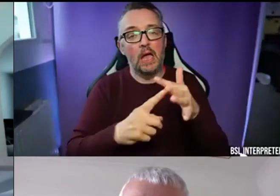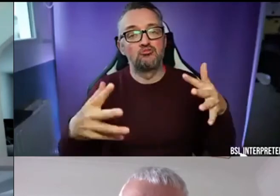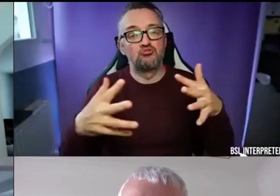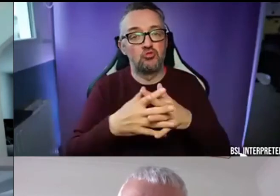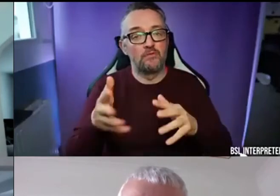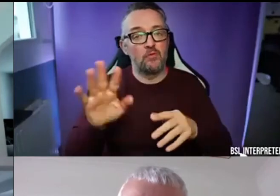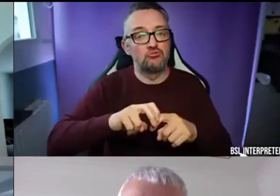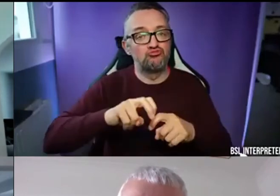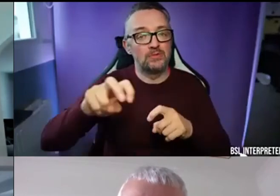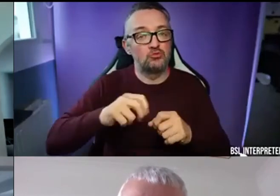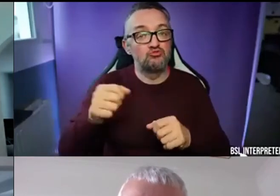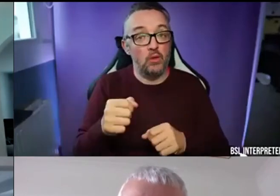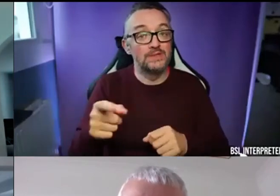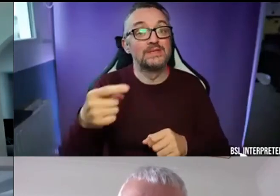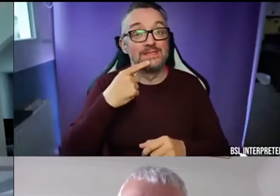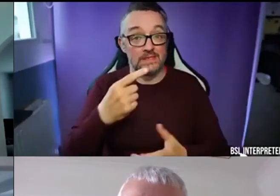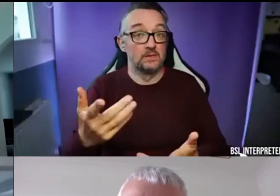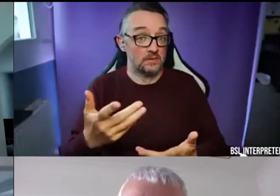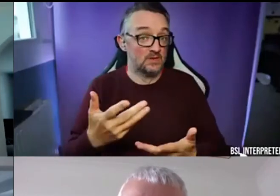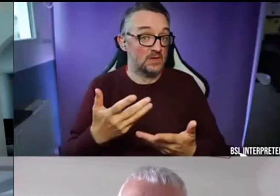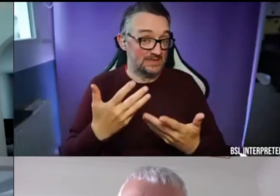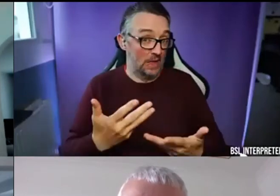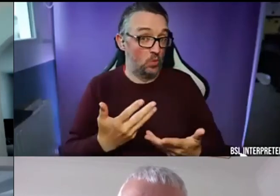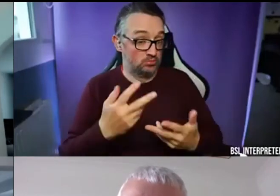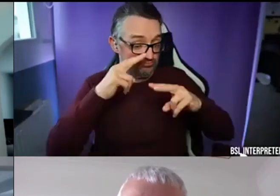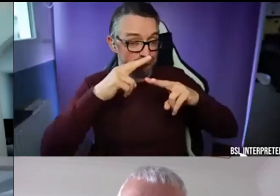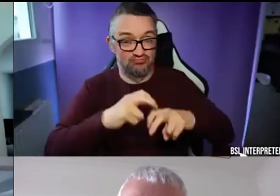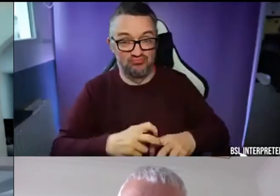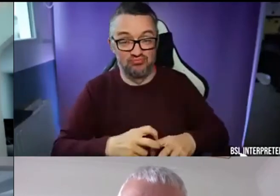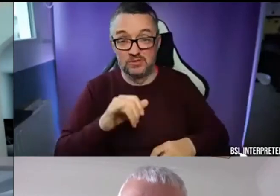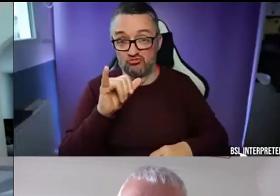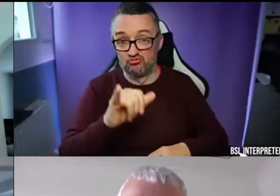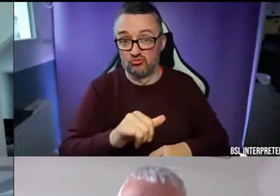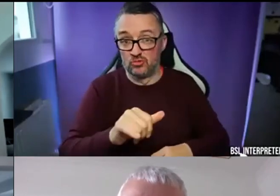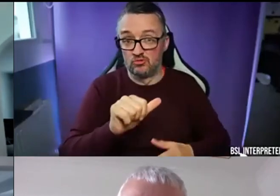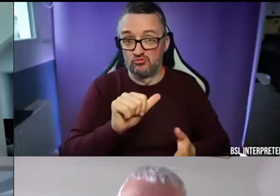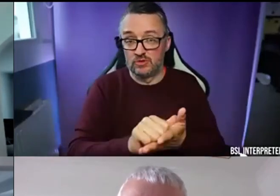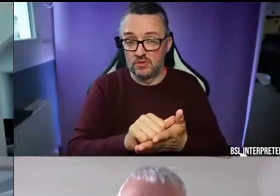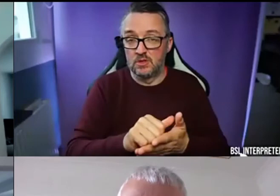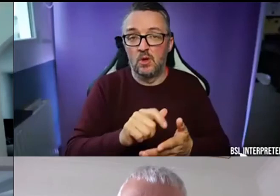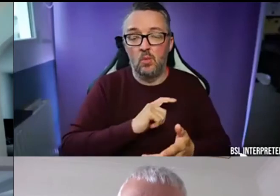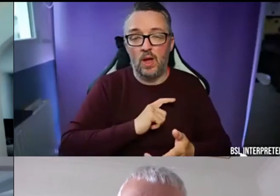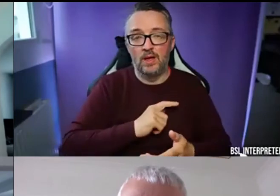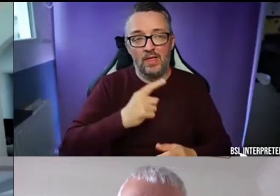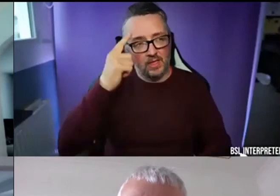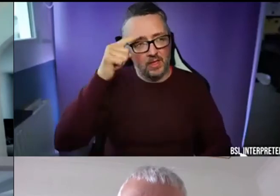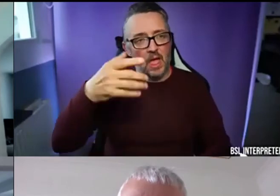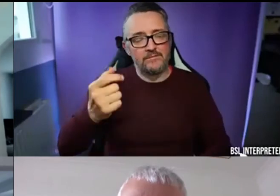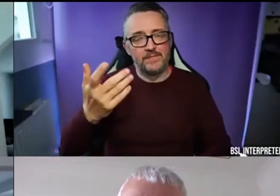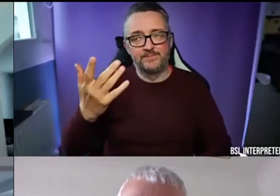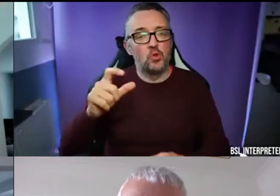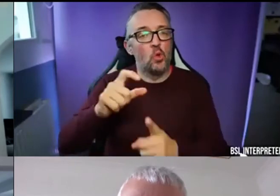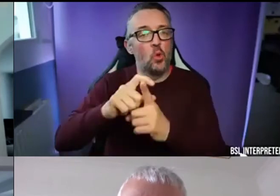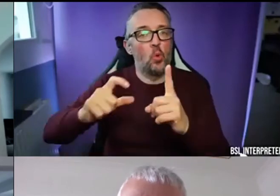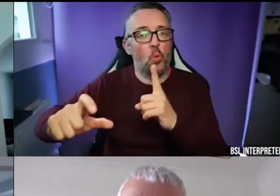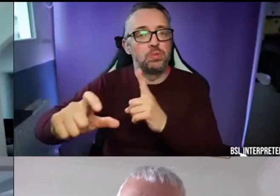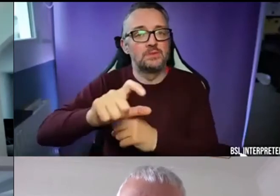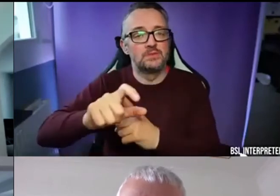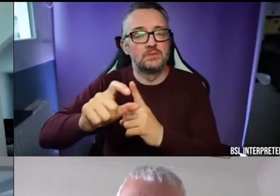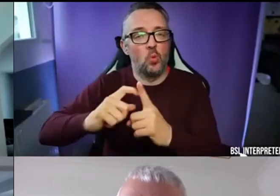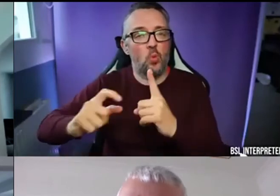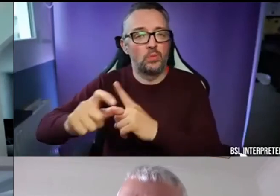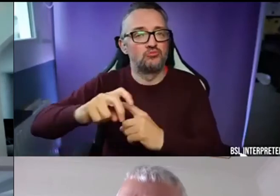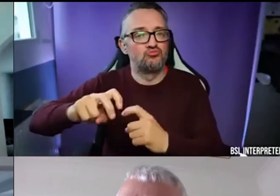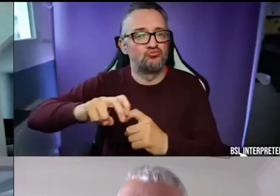this is something that's being looked at and looked to include, the likes of community transport. And just looking at other